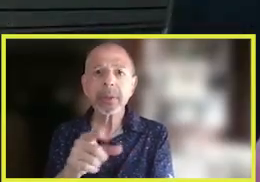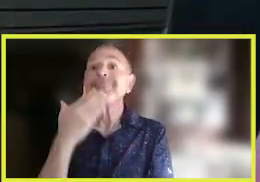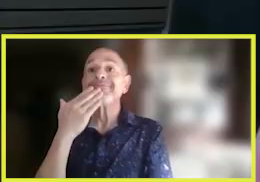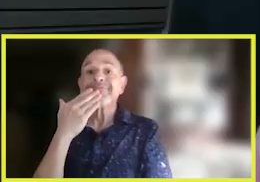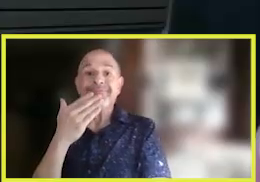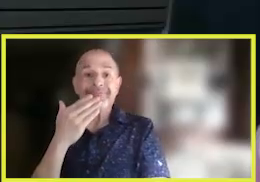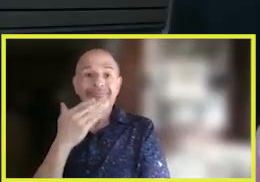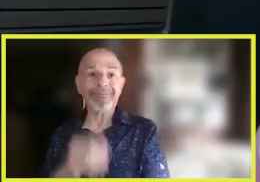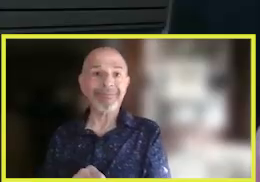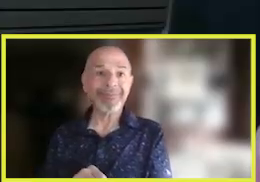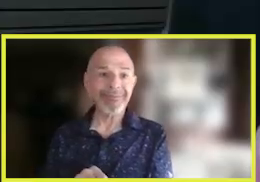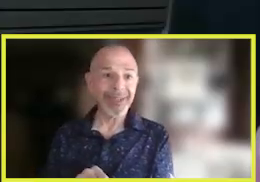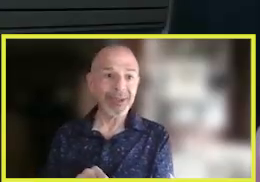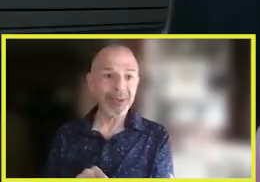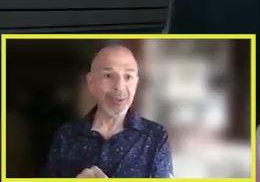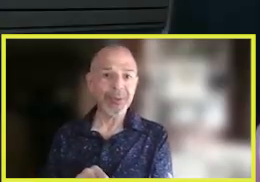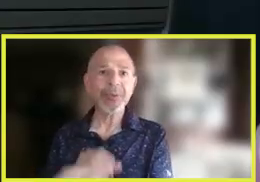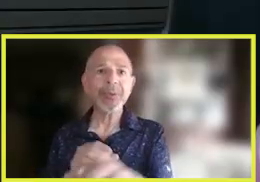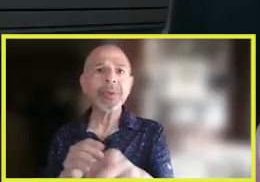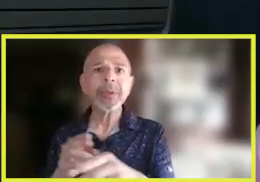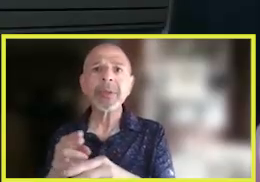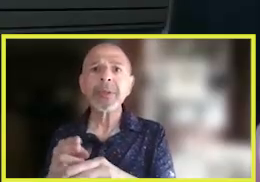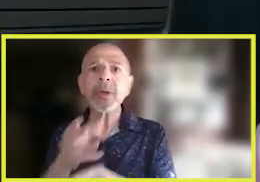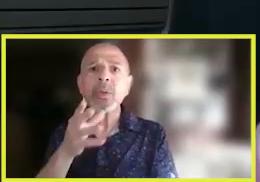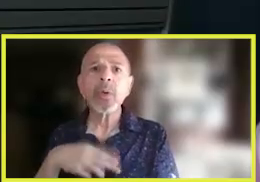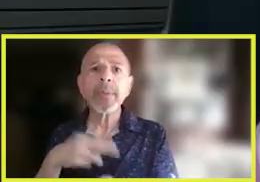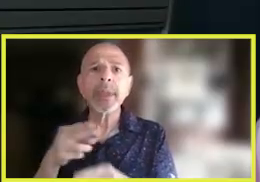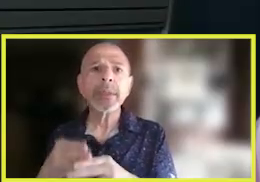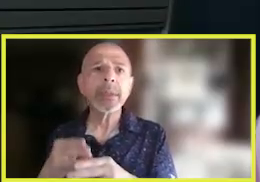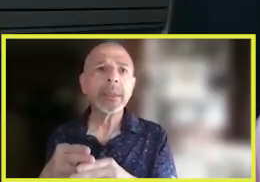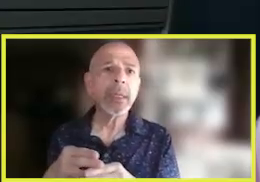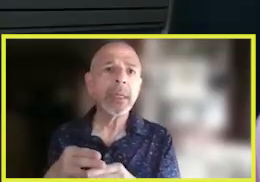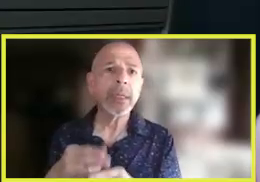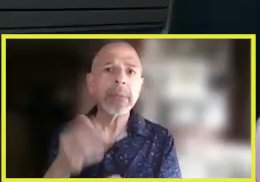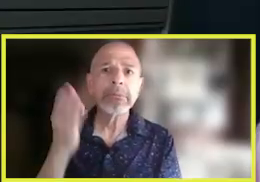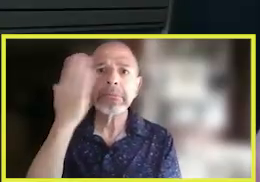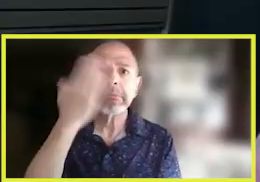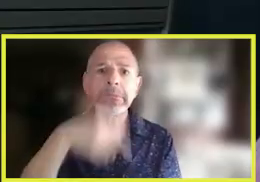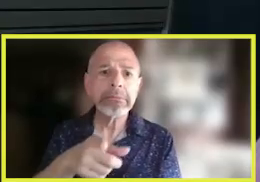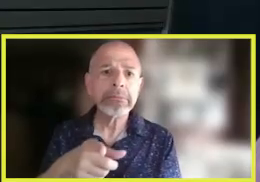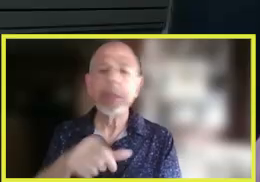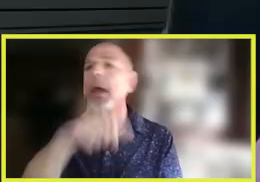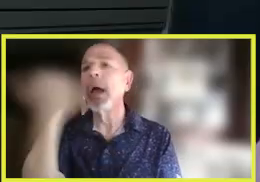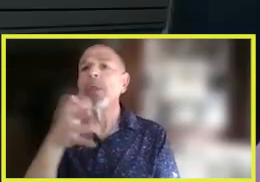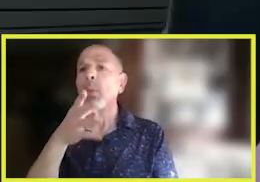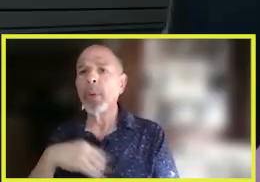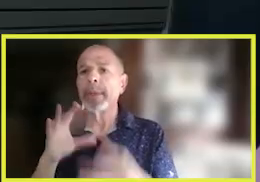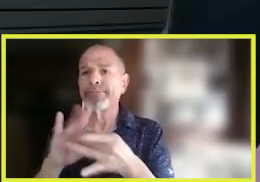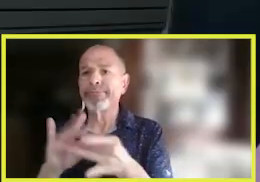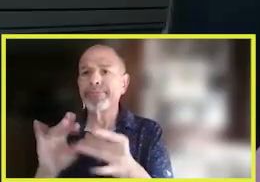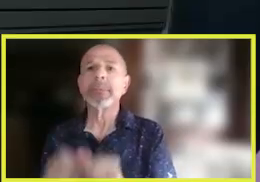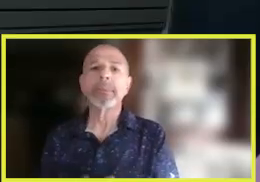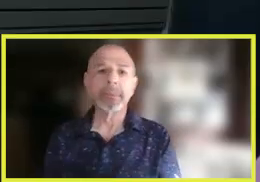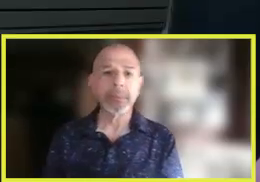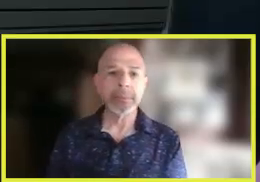Those are such nice things that you just said. I really appreciate that. It's I mean, it's to